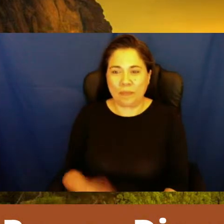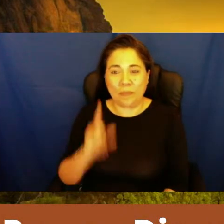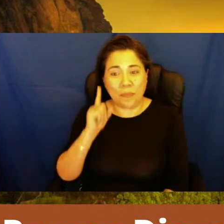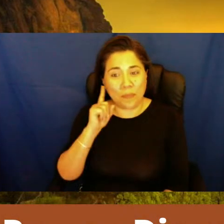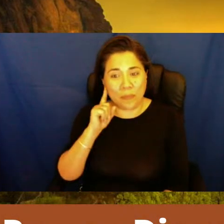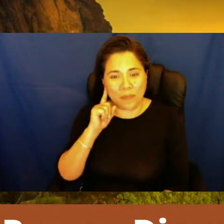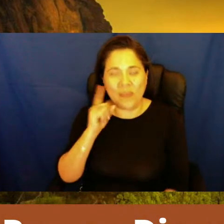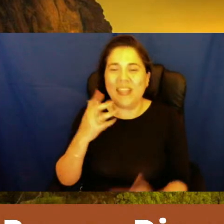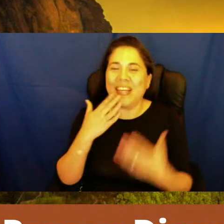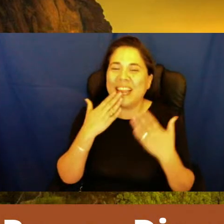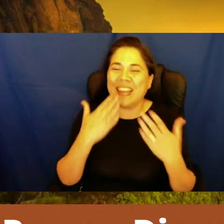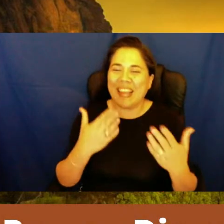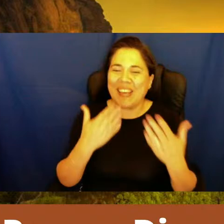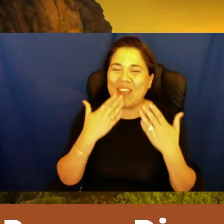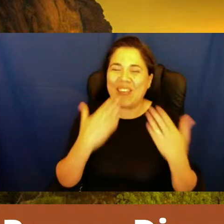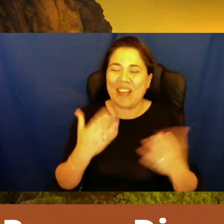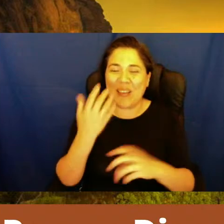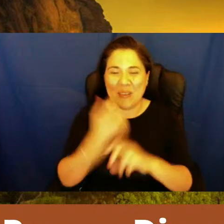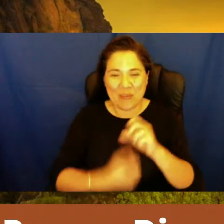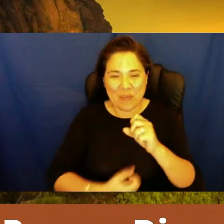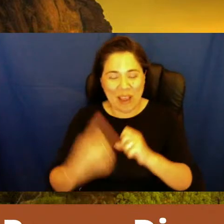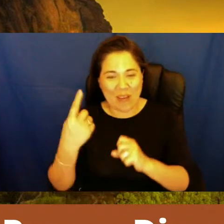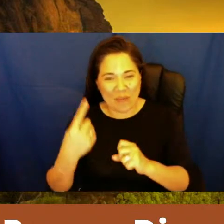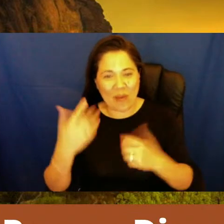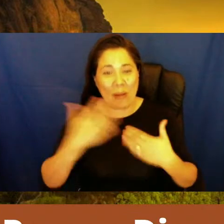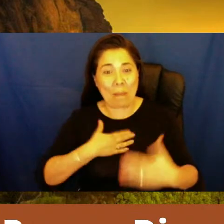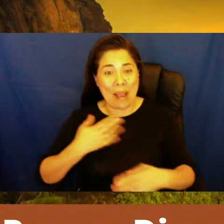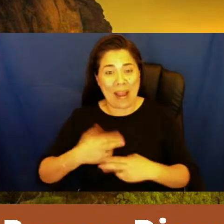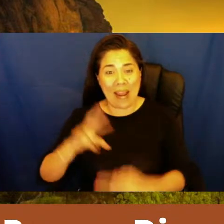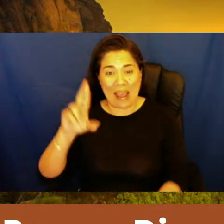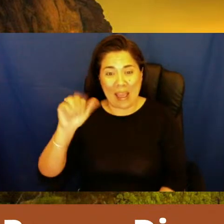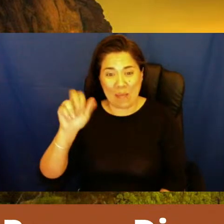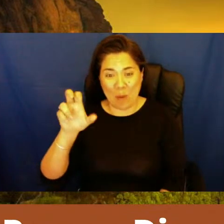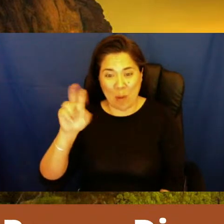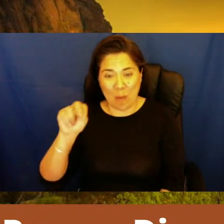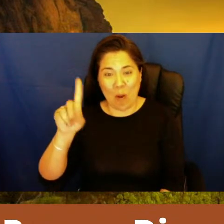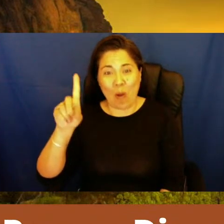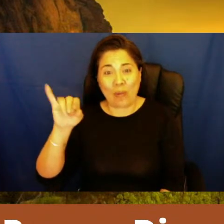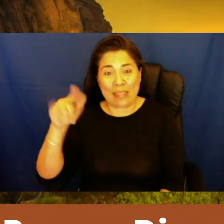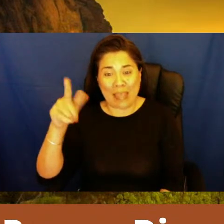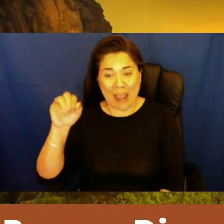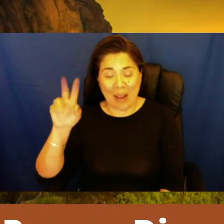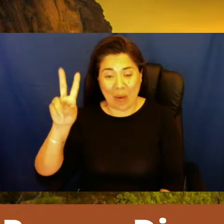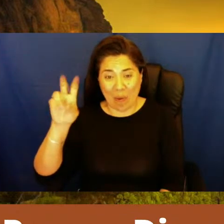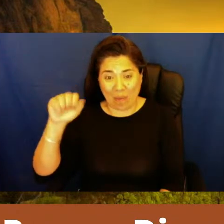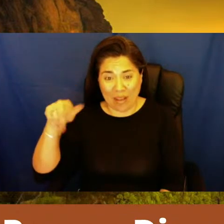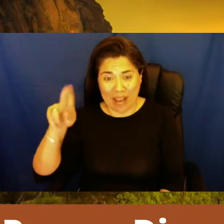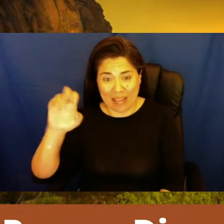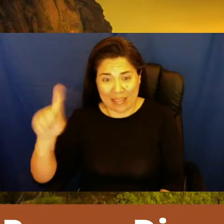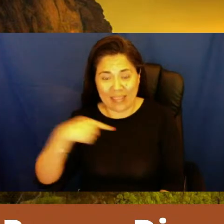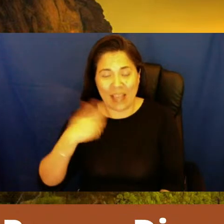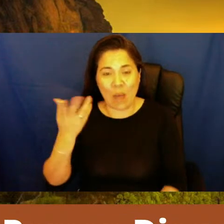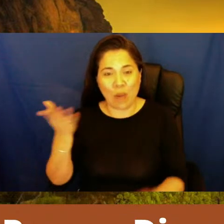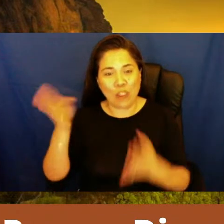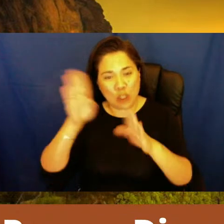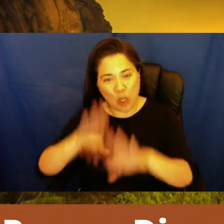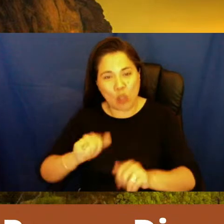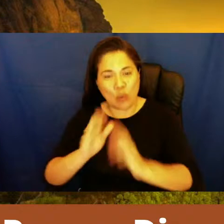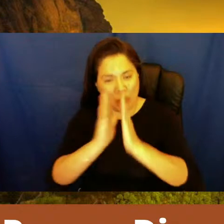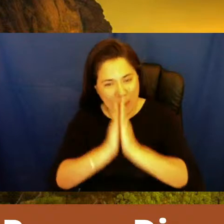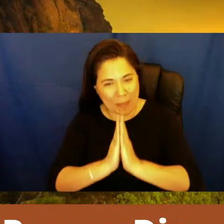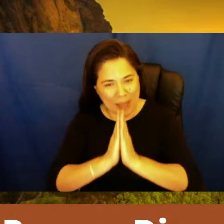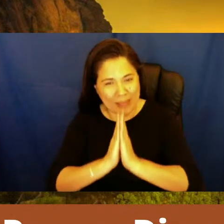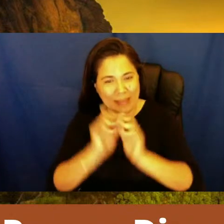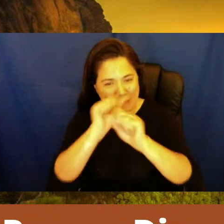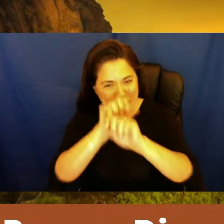Thank you all so much. This is Ramon D. Vasquez here again to kind of close this out with the blessing. Mona, thank you so much for that